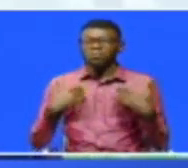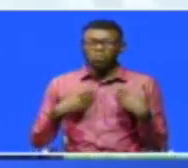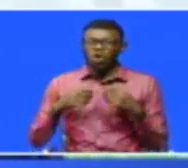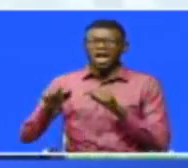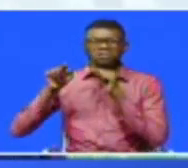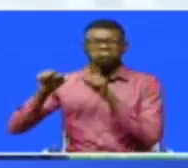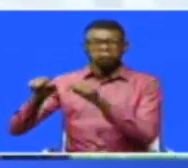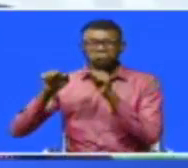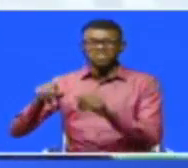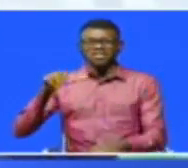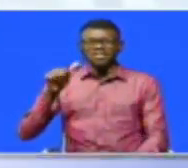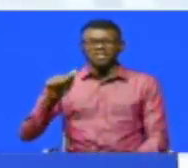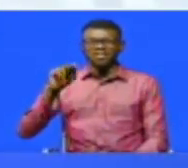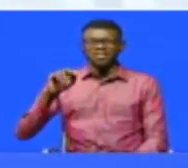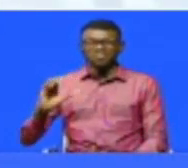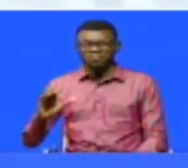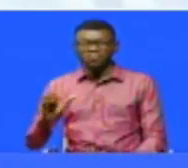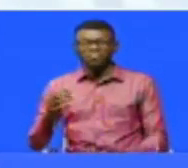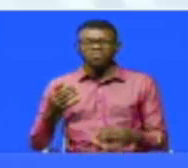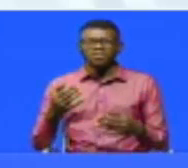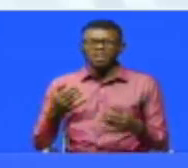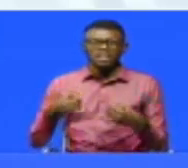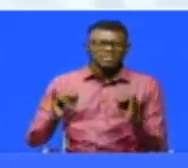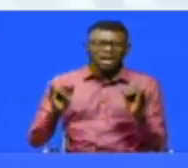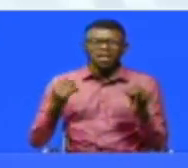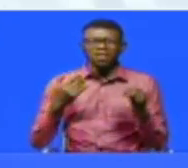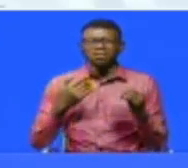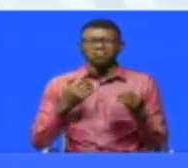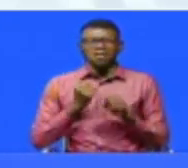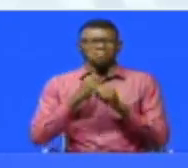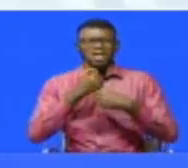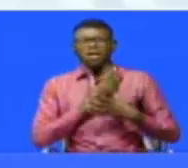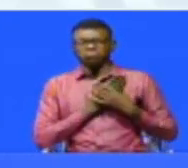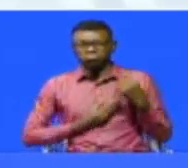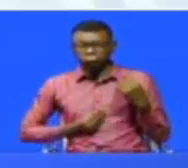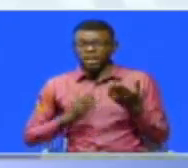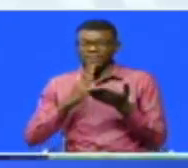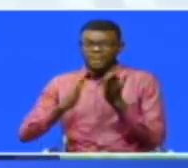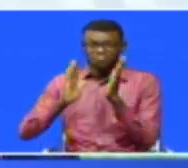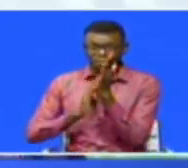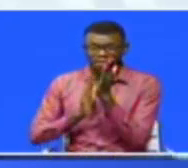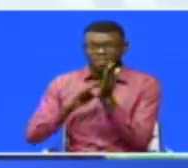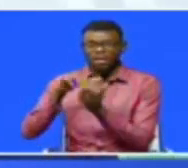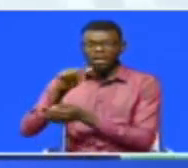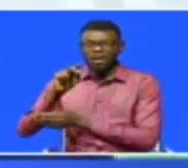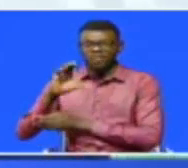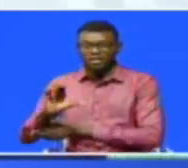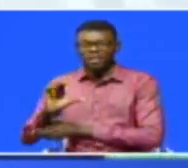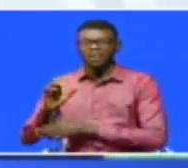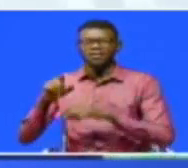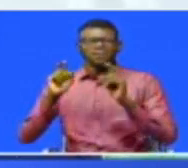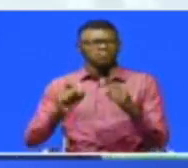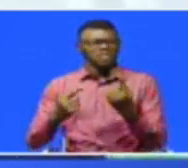ANC, either they are trying to demoralize ANC, either they are praising ANC, either they are saying something about